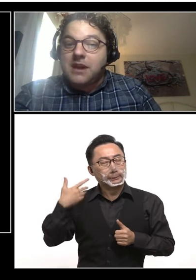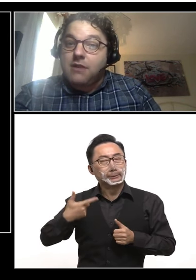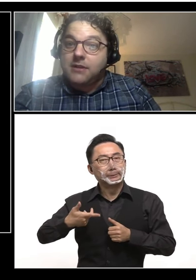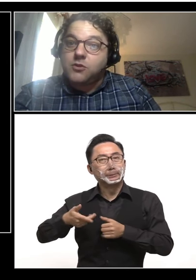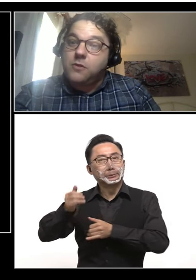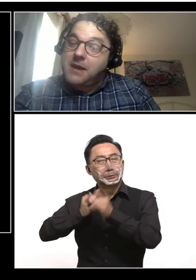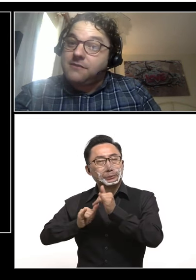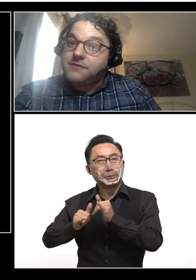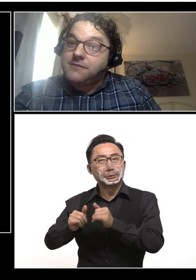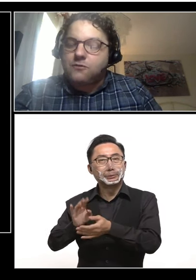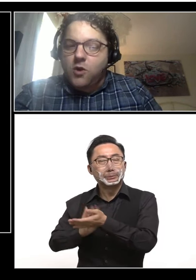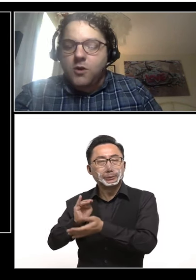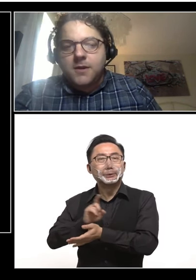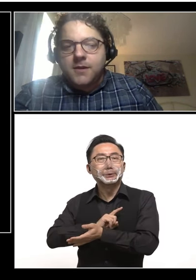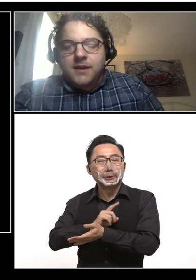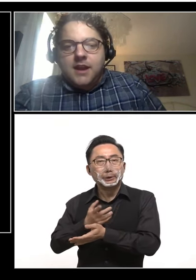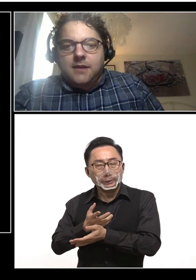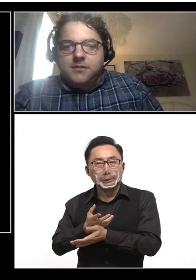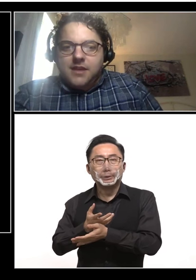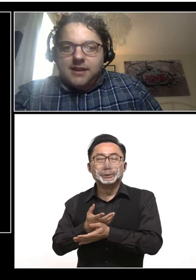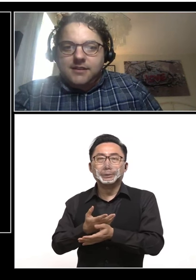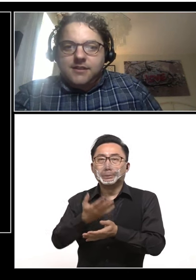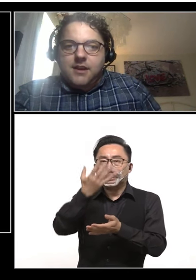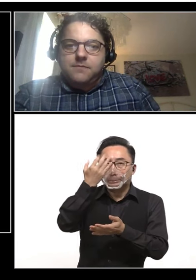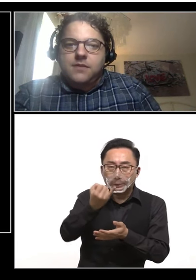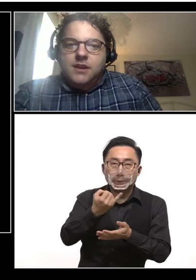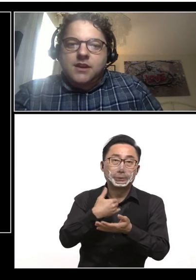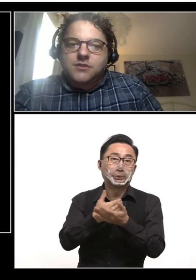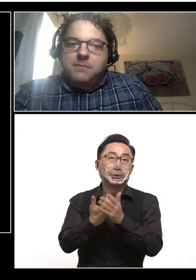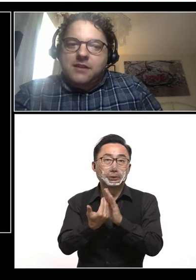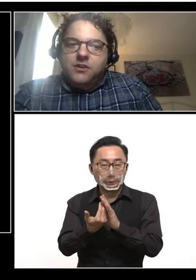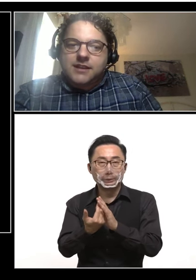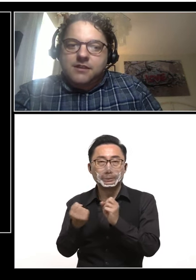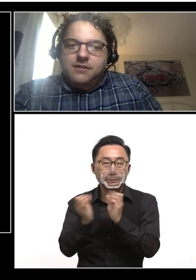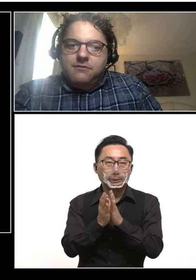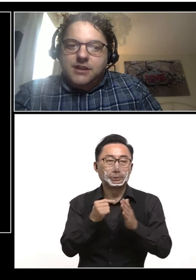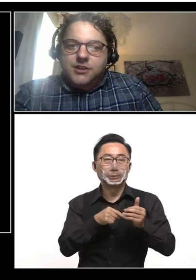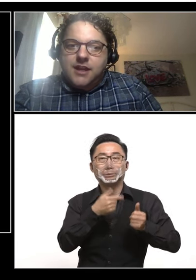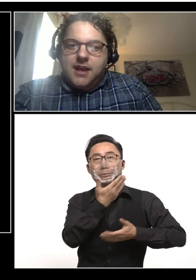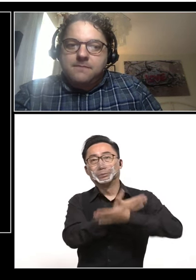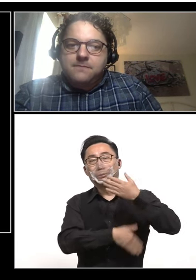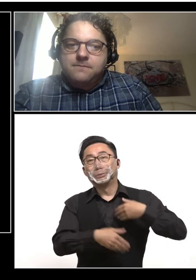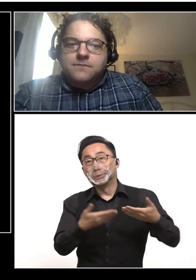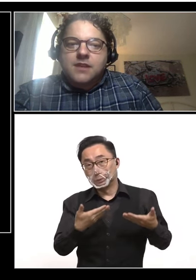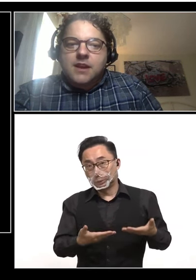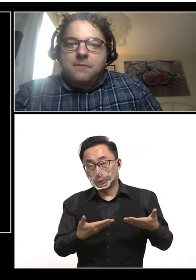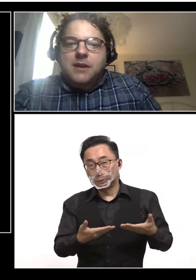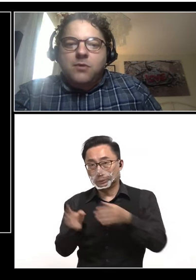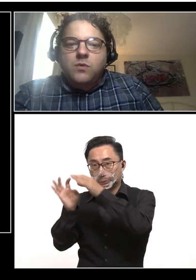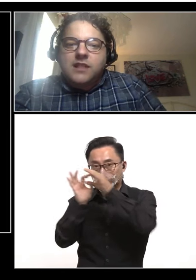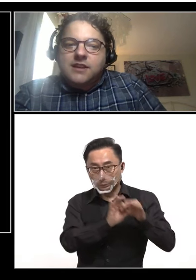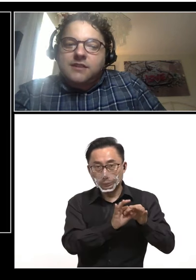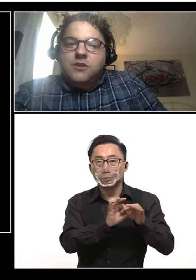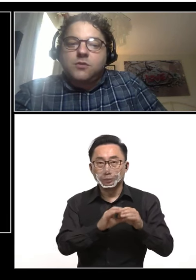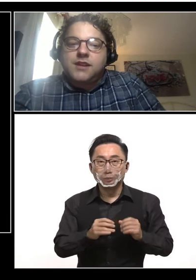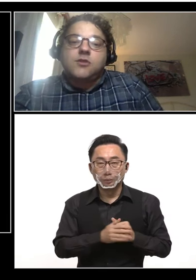or be around, or may have done something wrong. So that is, you know, just a bit of context around the religion there. People